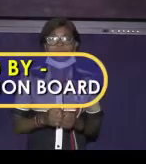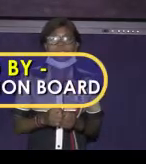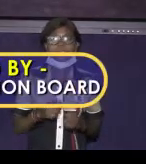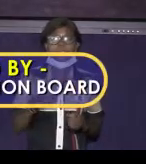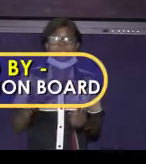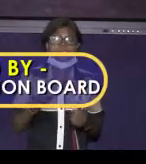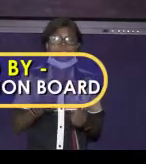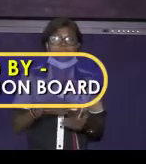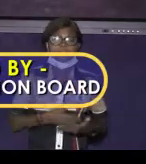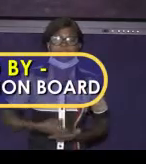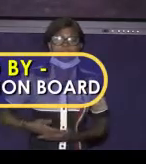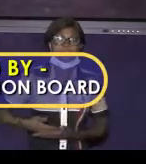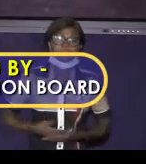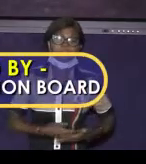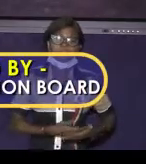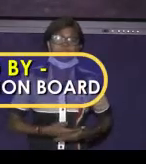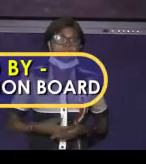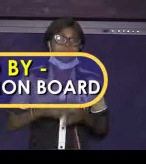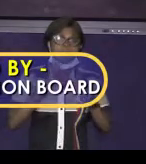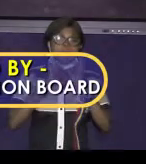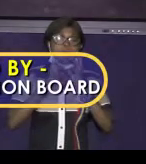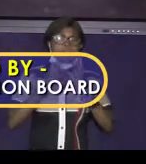The baby cried very loudly.